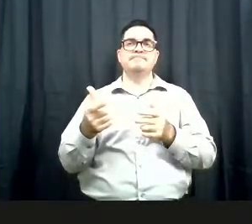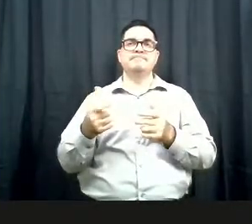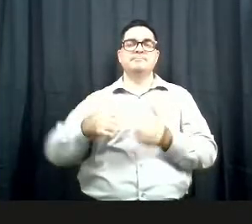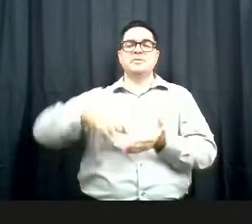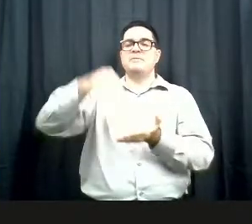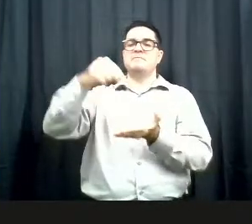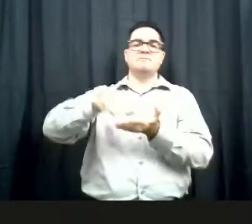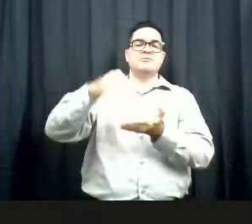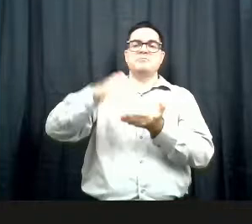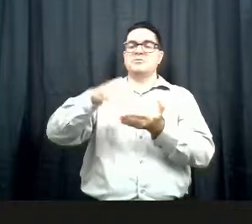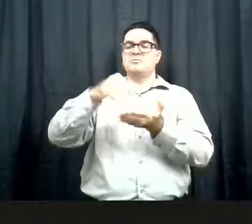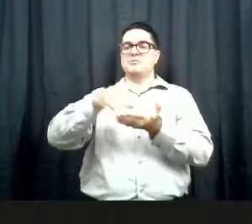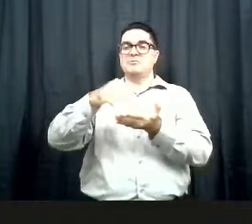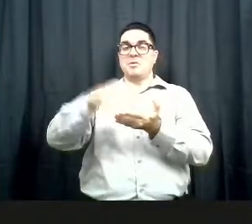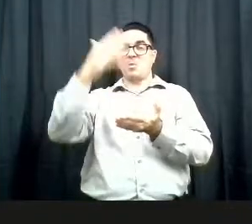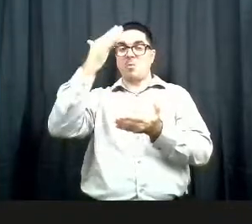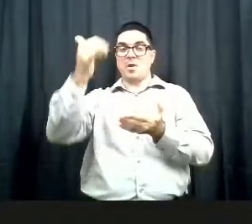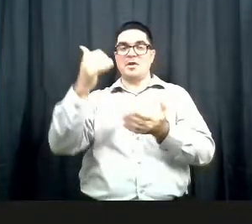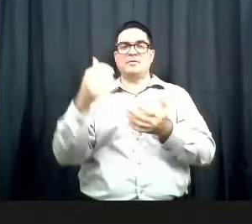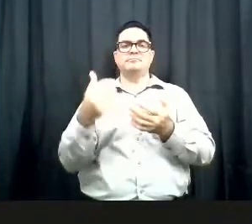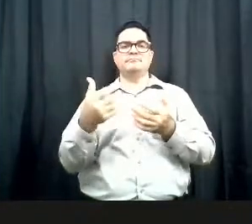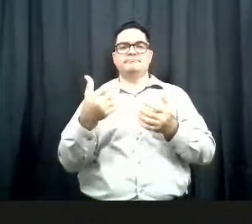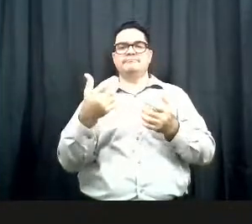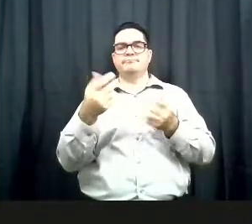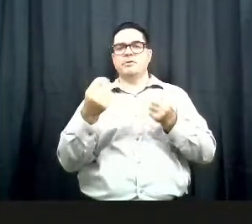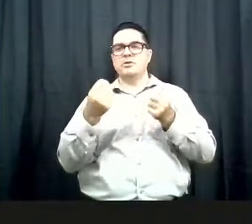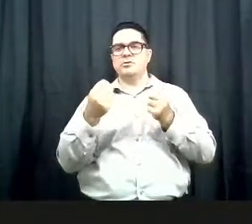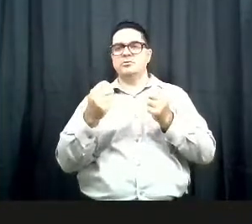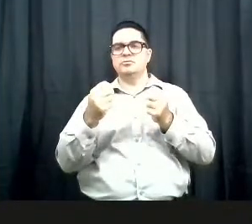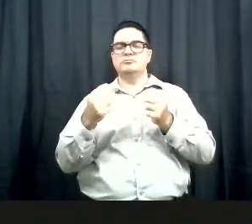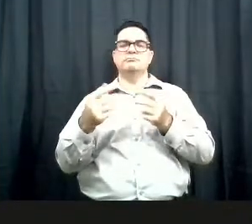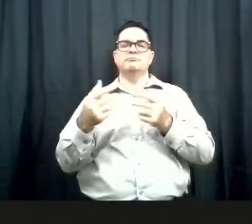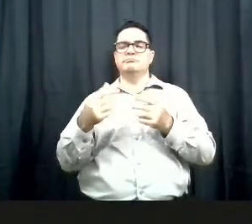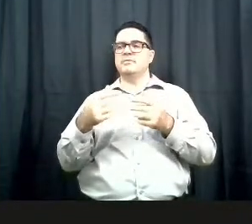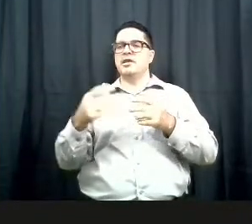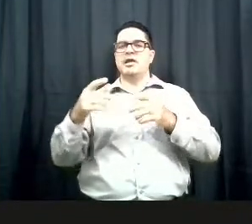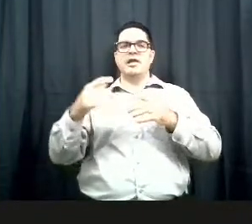situation when we look at the rates of diabetes and heart disease and